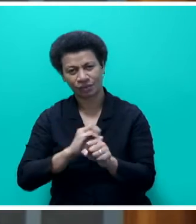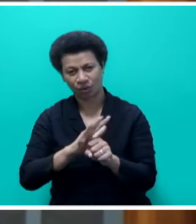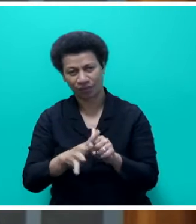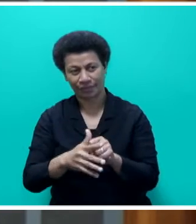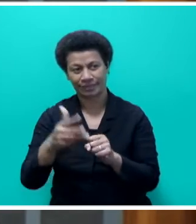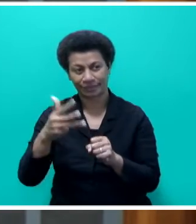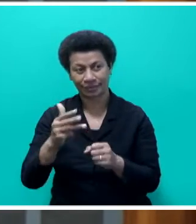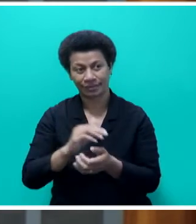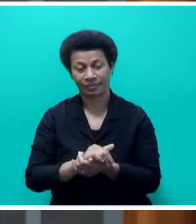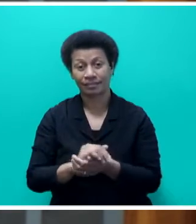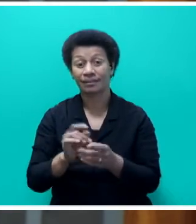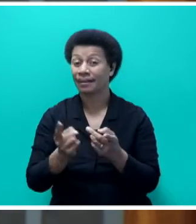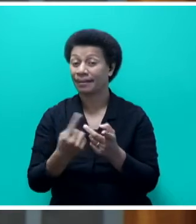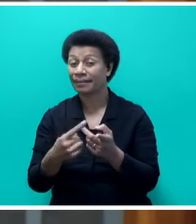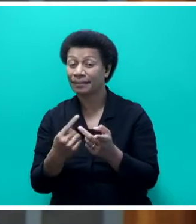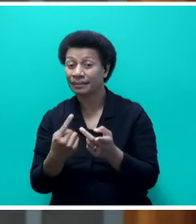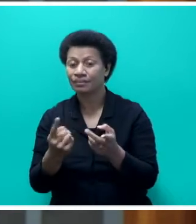in reprioritization